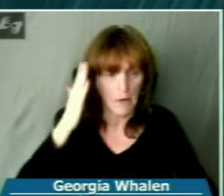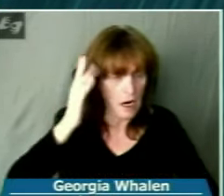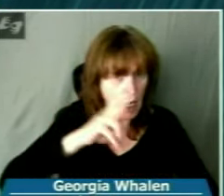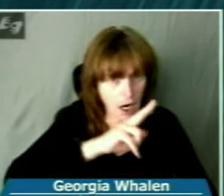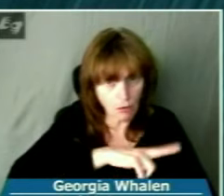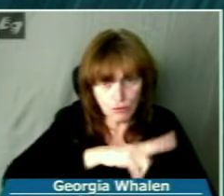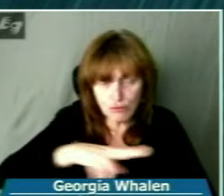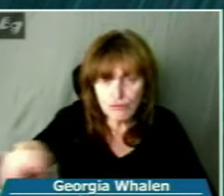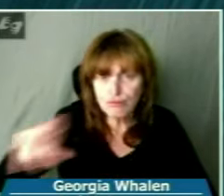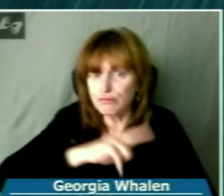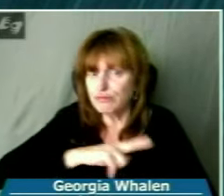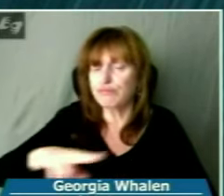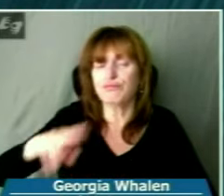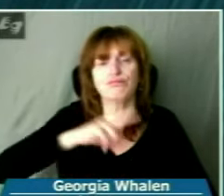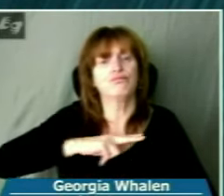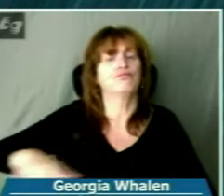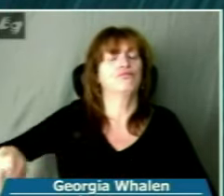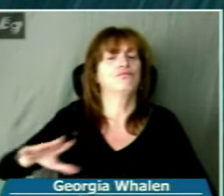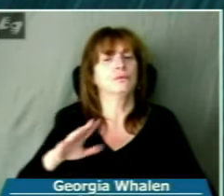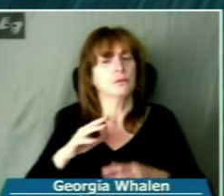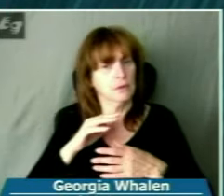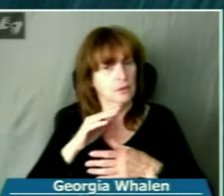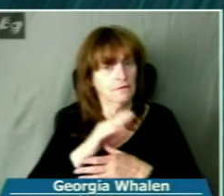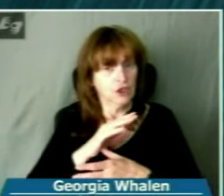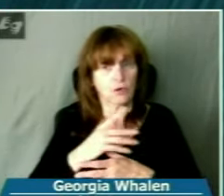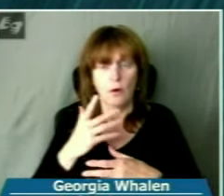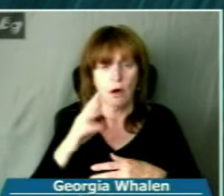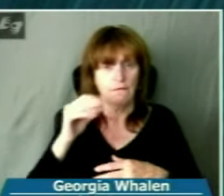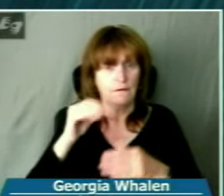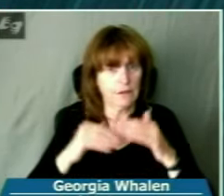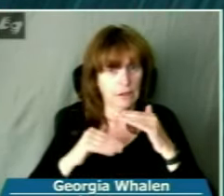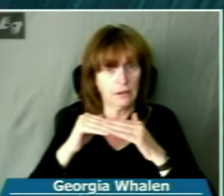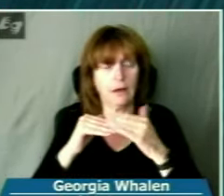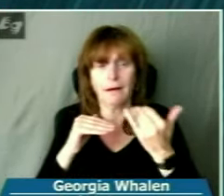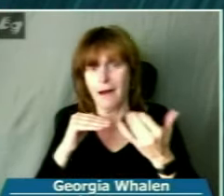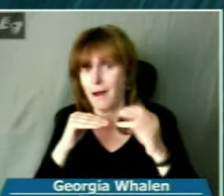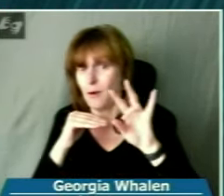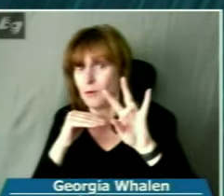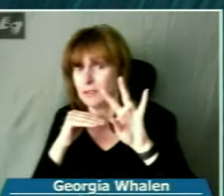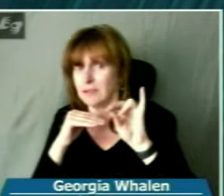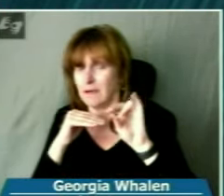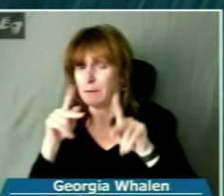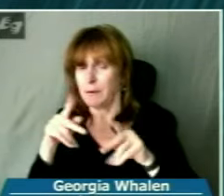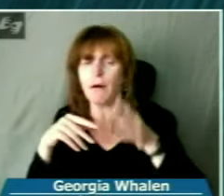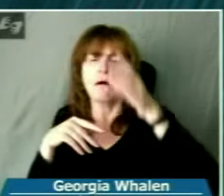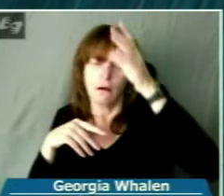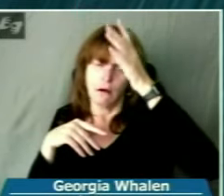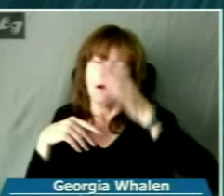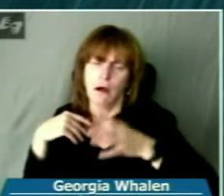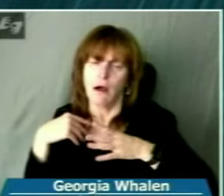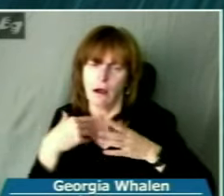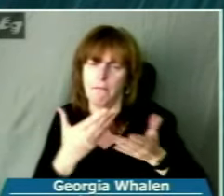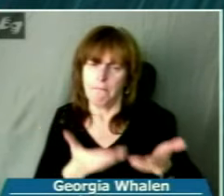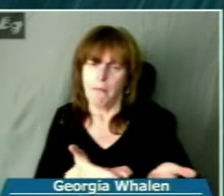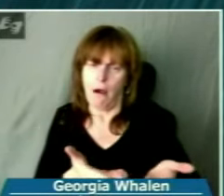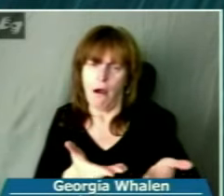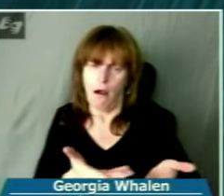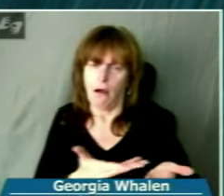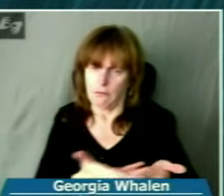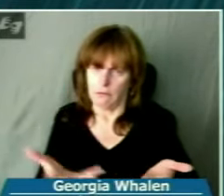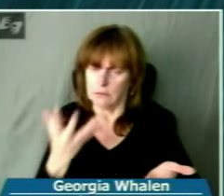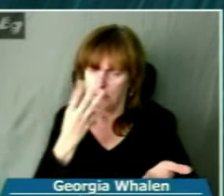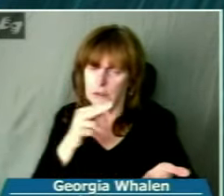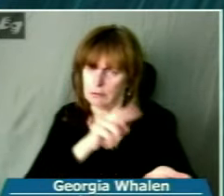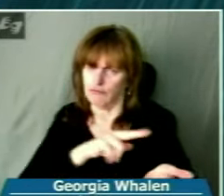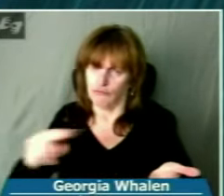quickly with our 50. We're up to about 70 at the moment of gentlemen that are staying there. So we've been able to